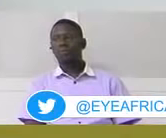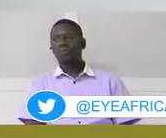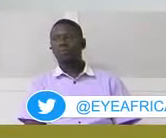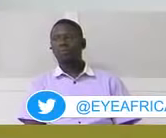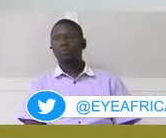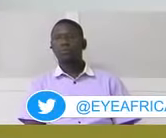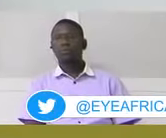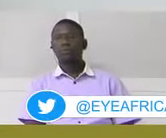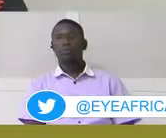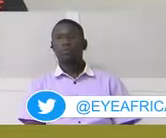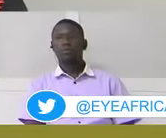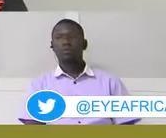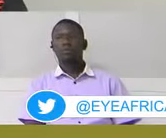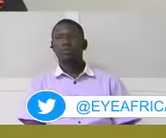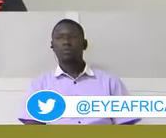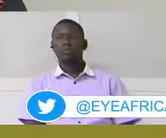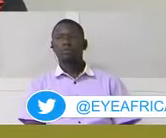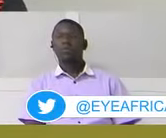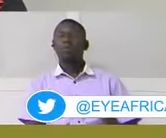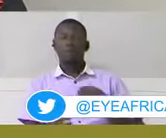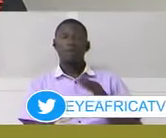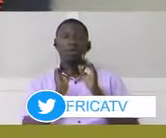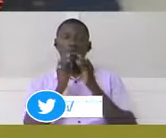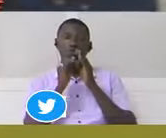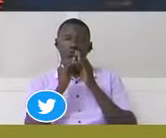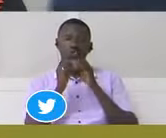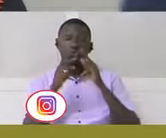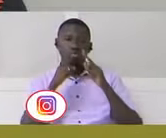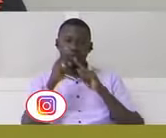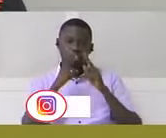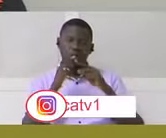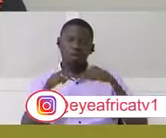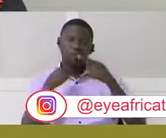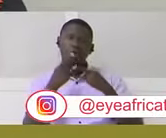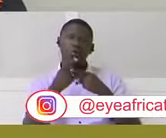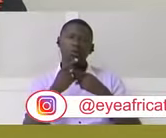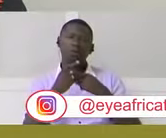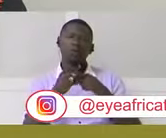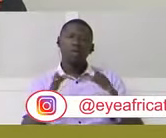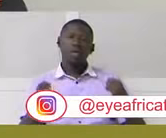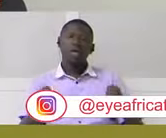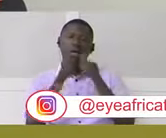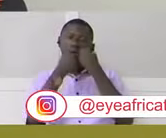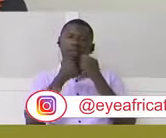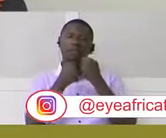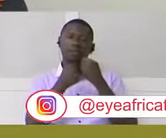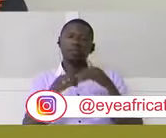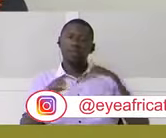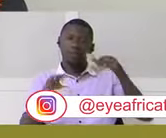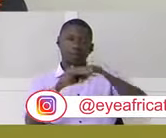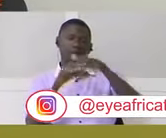that takes over. I am referring to accidents within the convoy and not accidents outside the convoy.